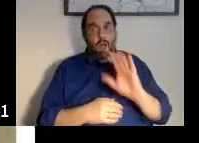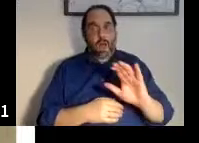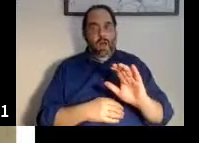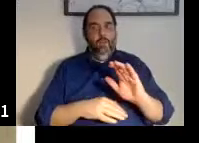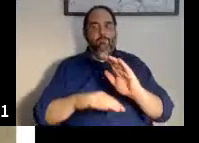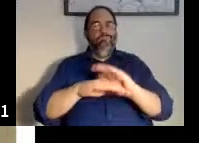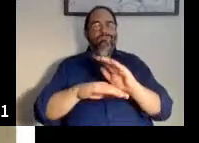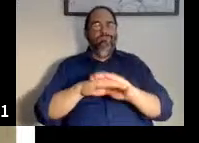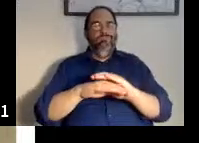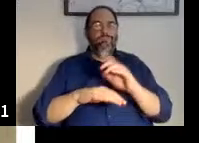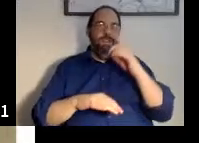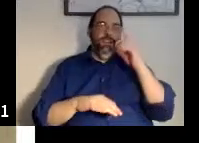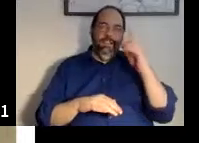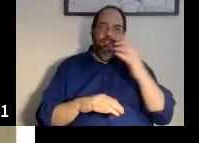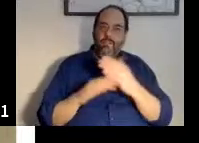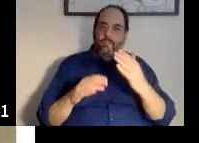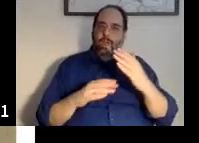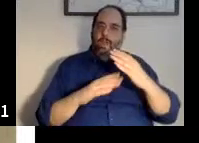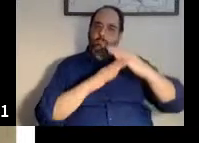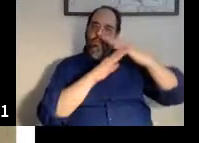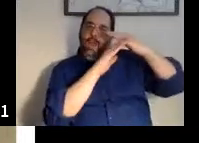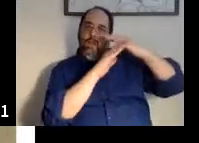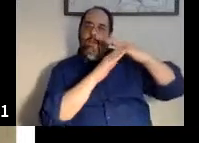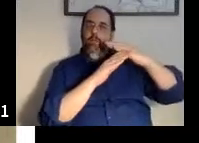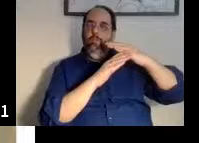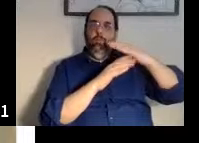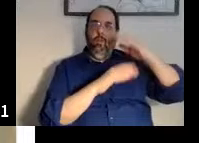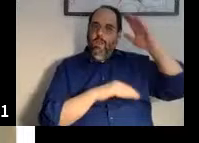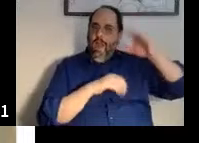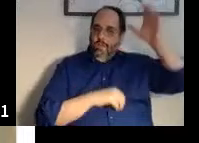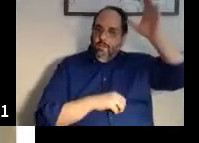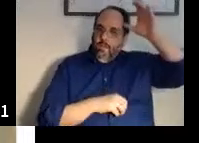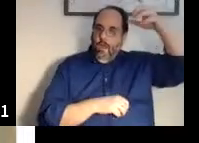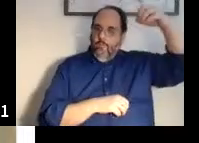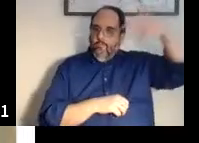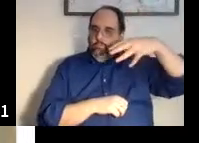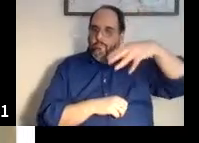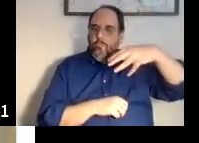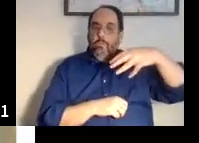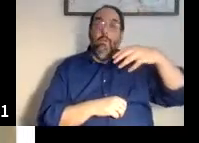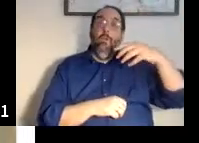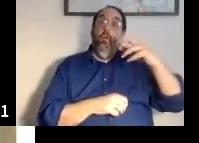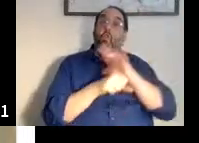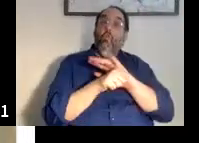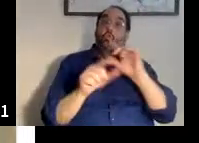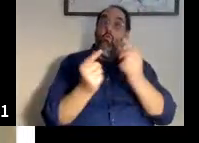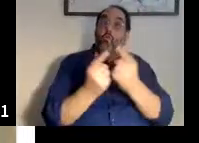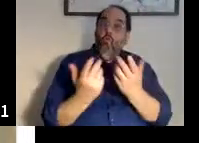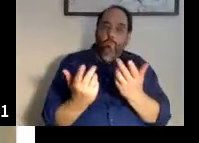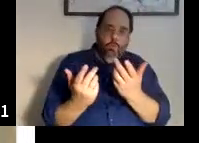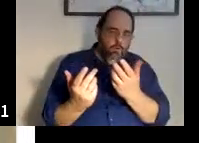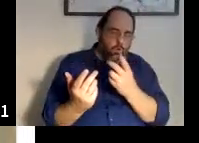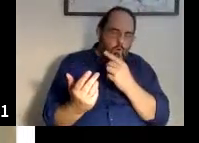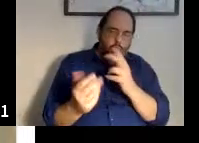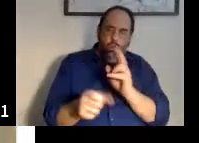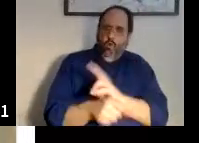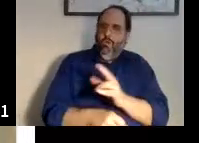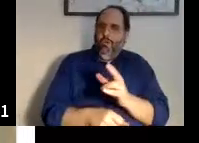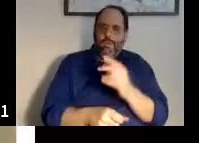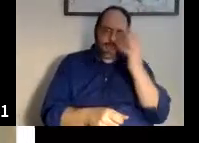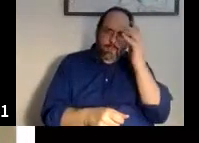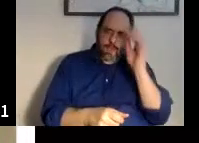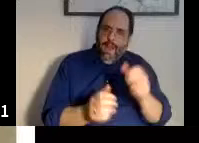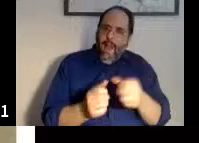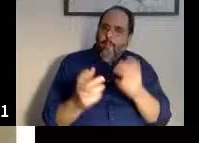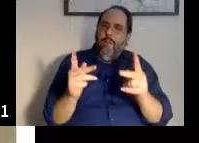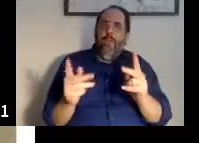might have to consider something shading for your play area. Consider the user group that's using your play area. How many people are going to be